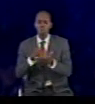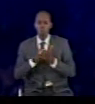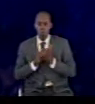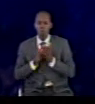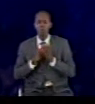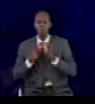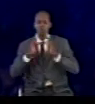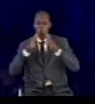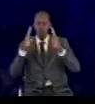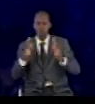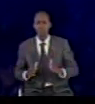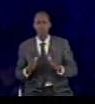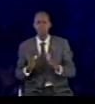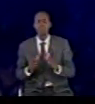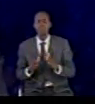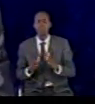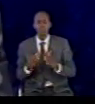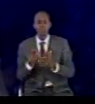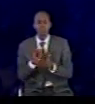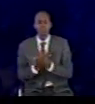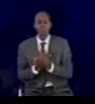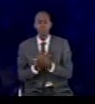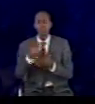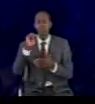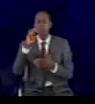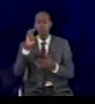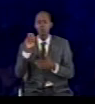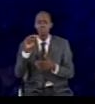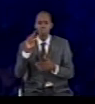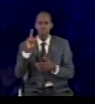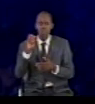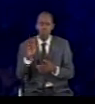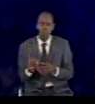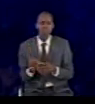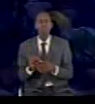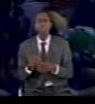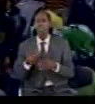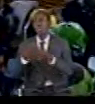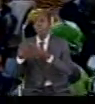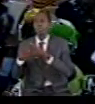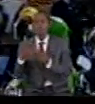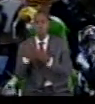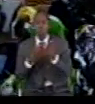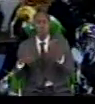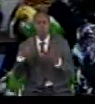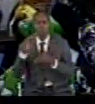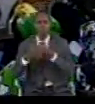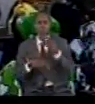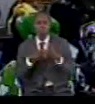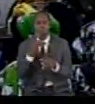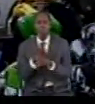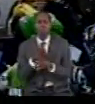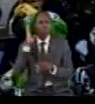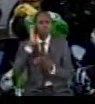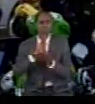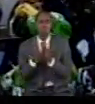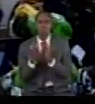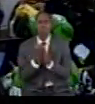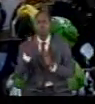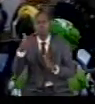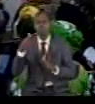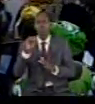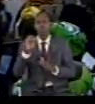for you saskatchewan a goshen for you said petersburg if you're there question for you right there manila if you are there